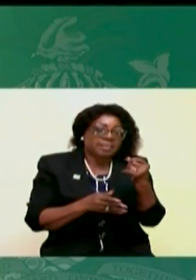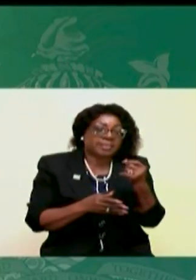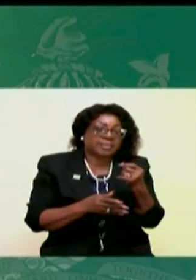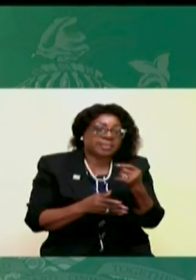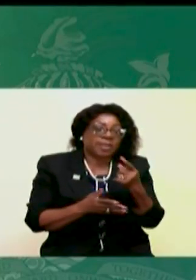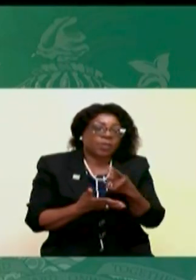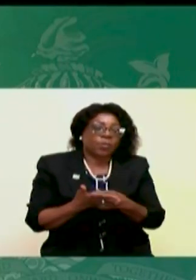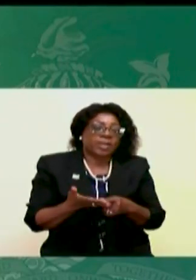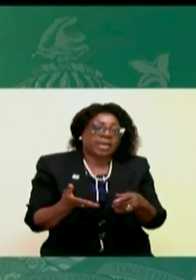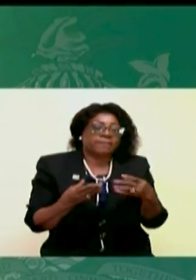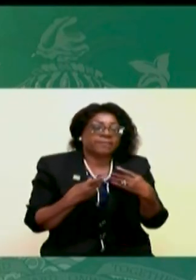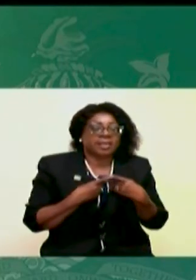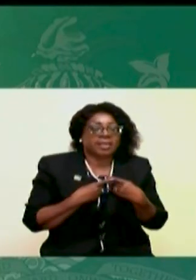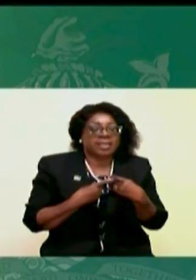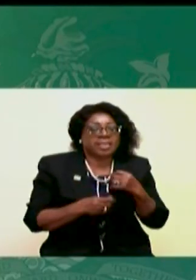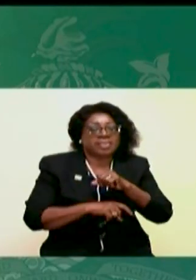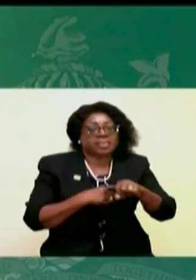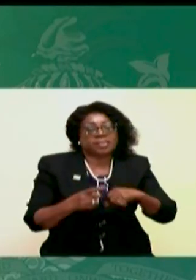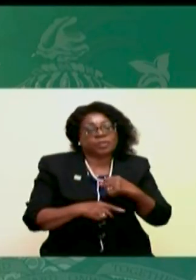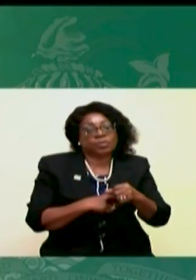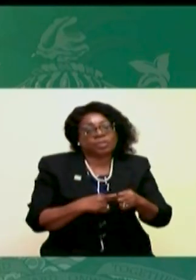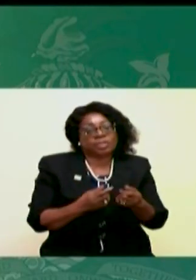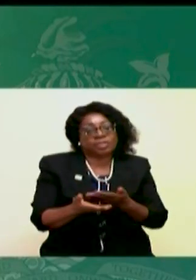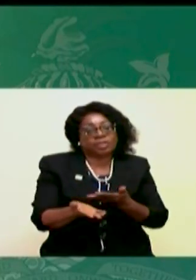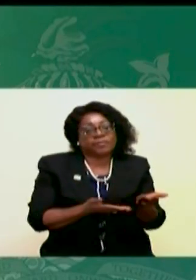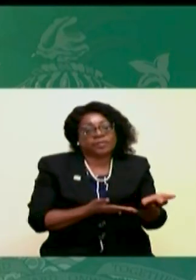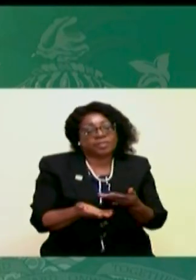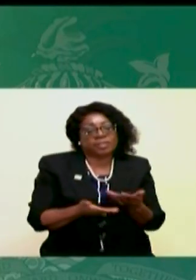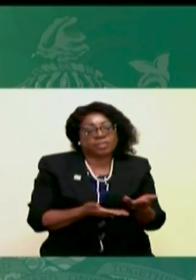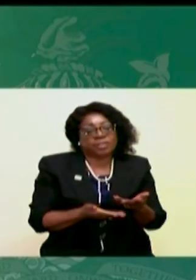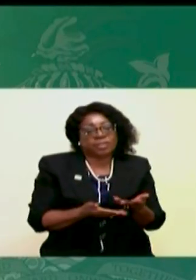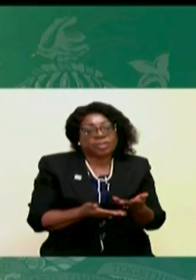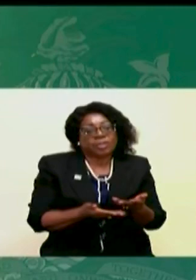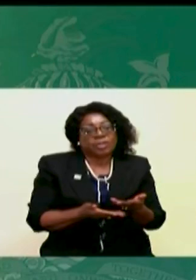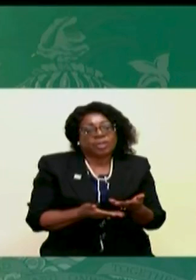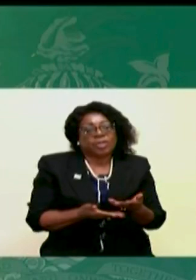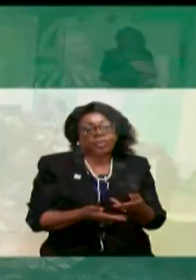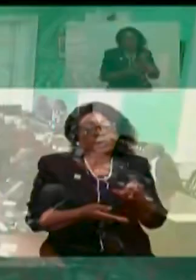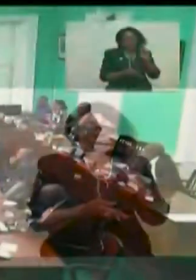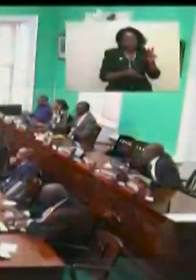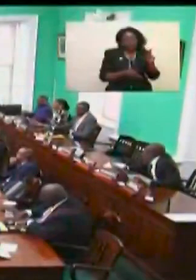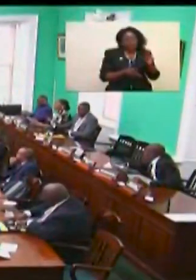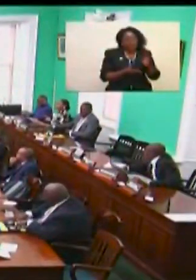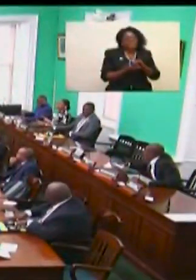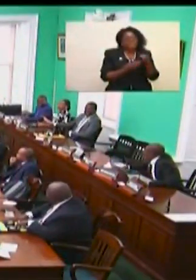in social services, my brother, you've had two ministries, and you can't show me one thing.